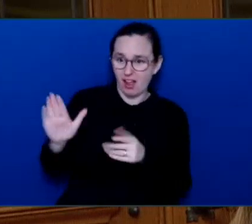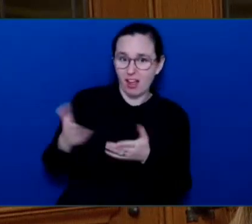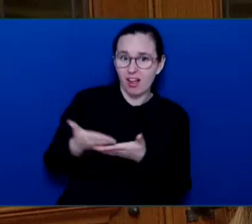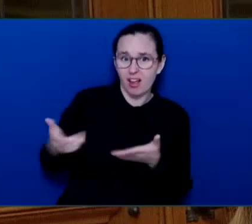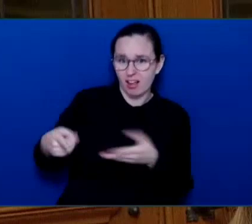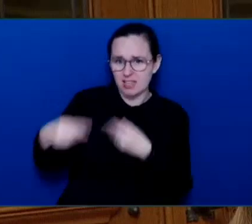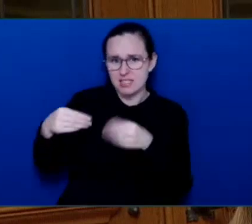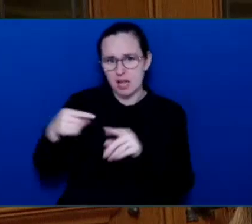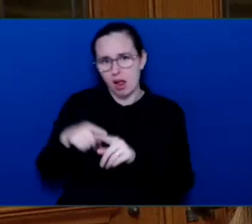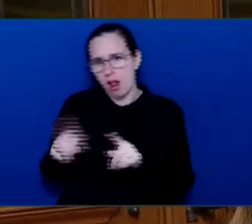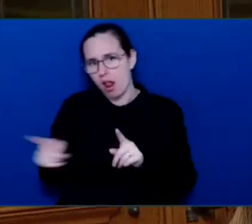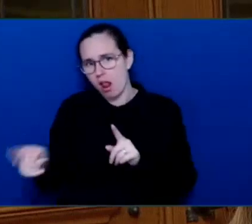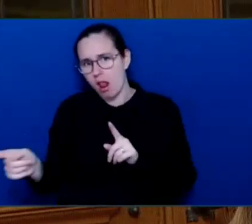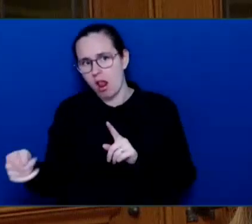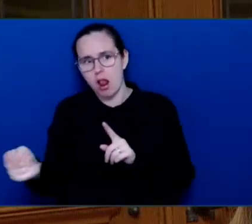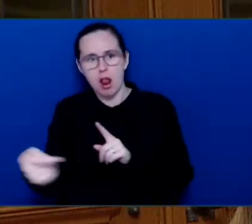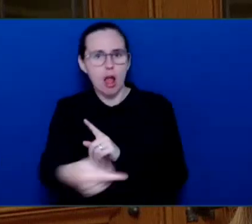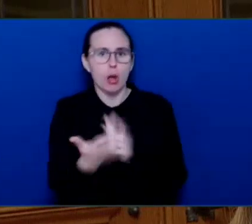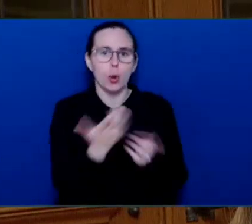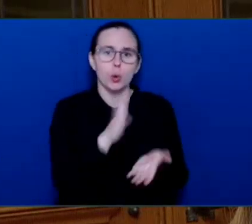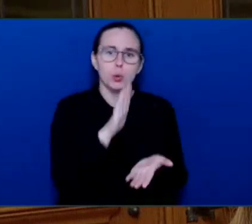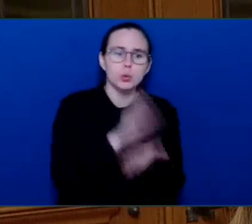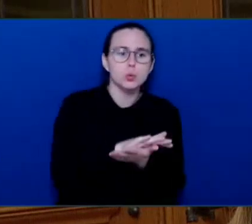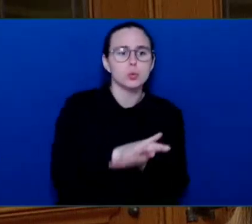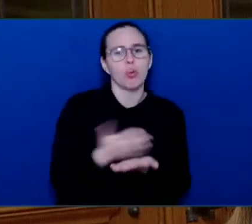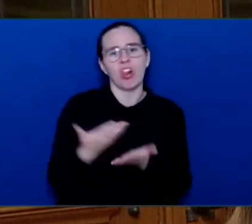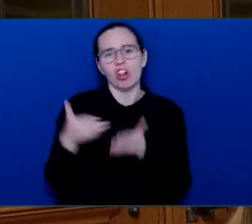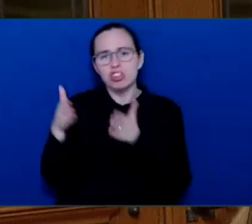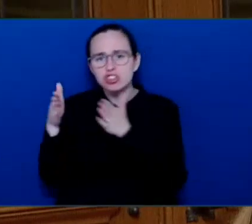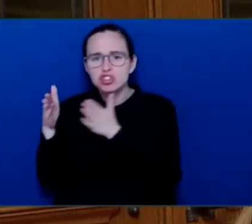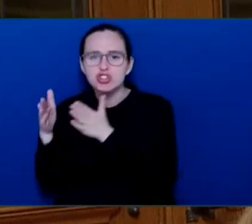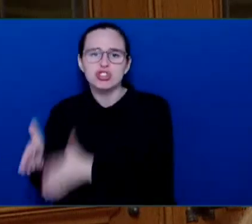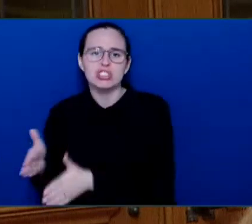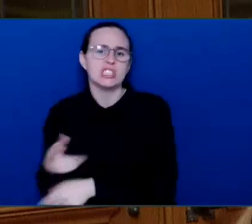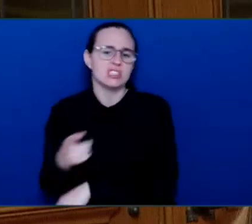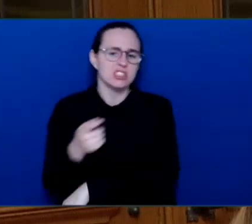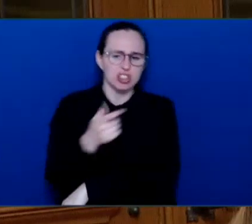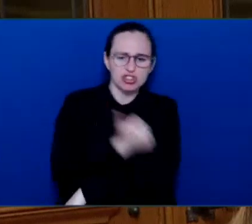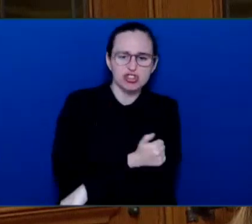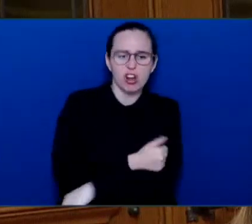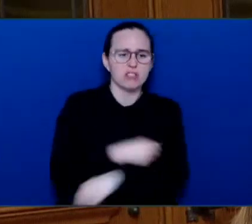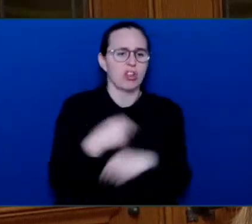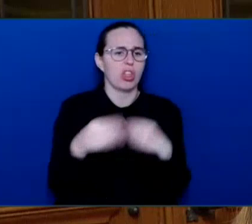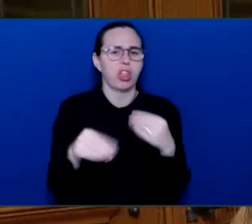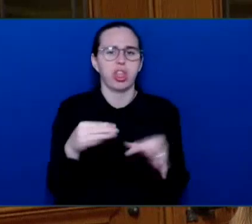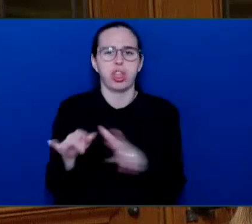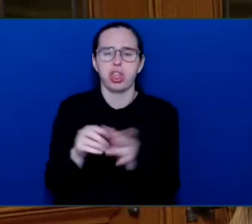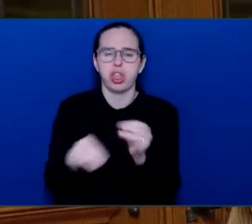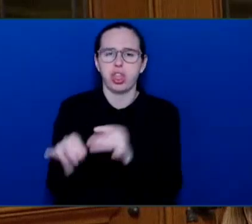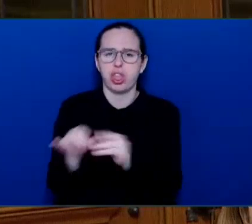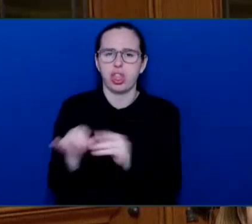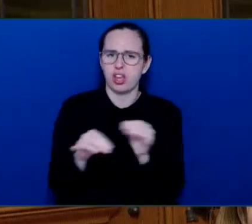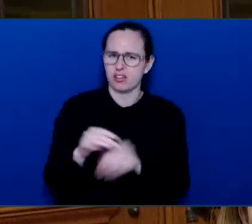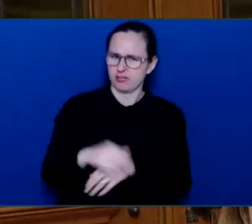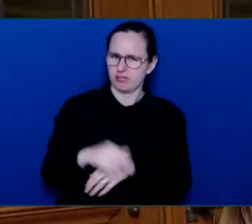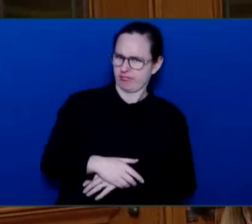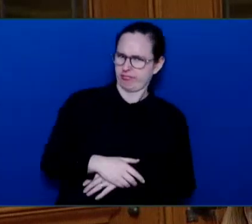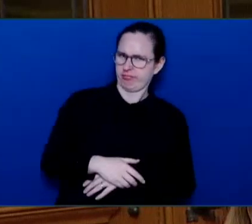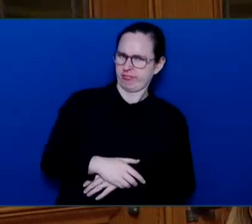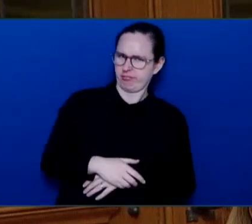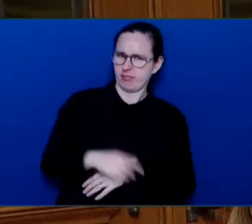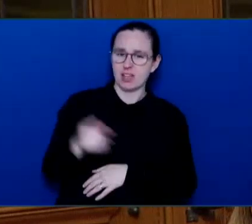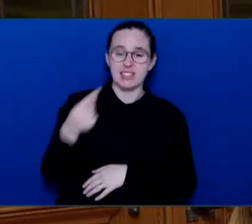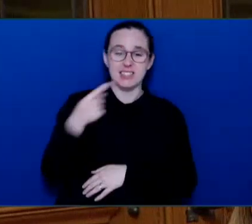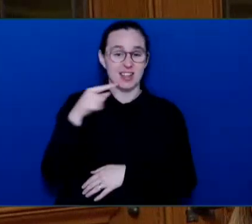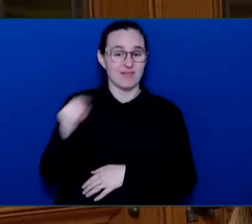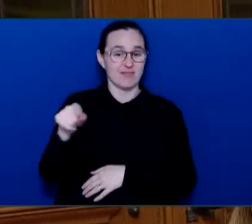The Vancouver Sun, Mr. Speaker, reported in 2021 that Dr. Kendall's company had